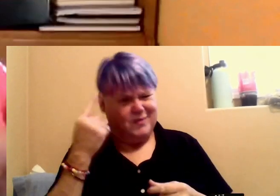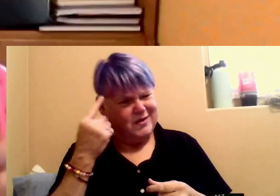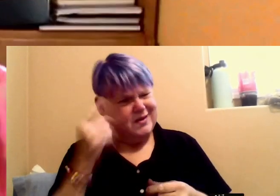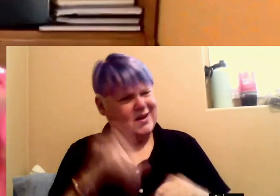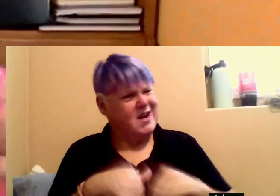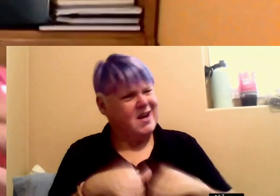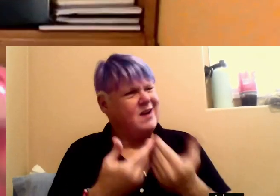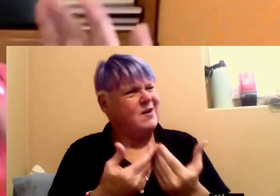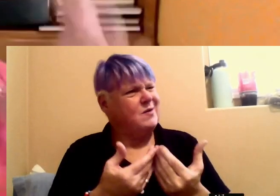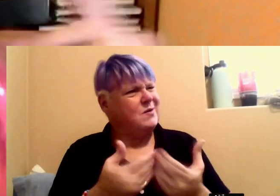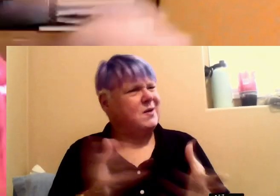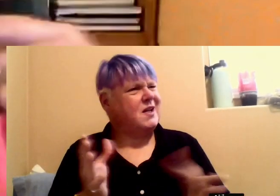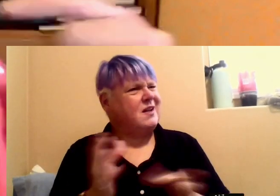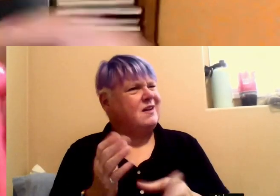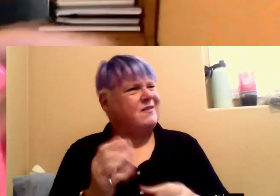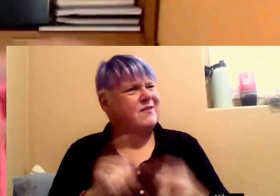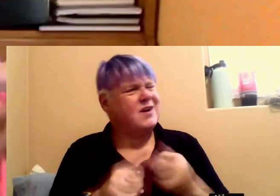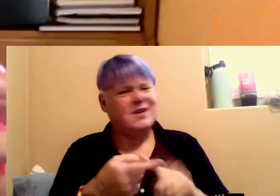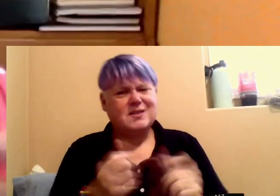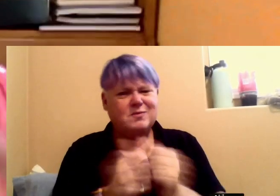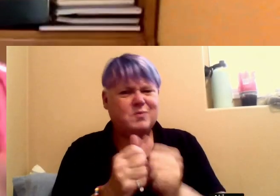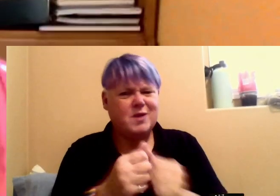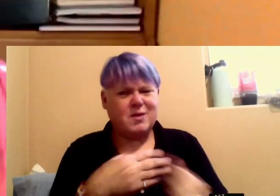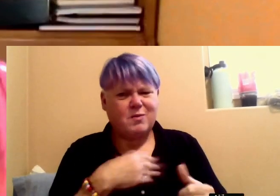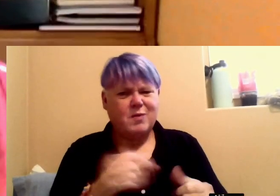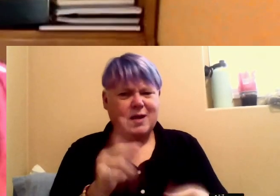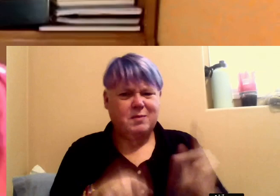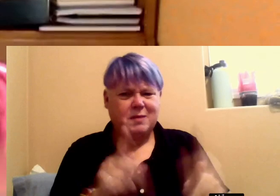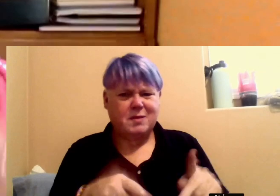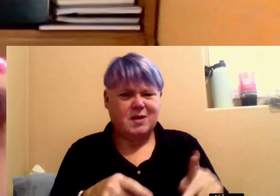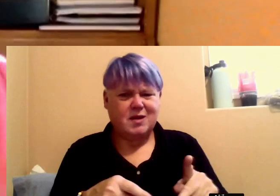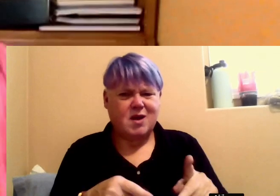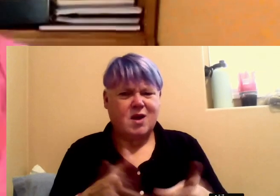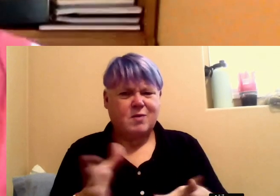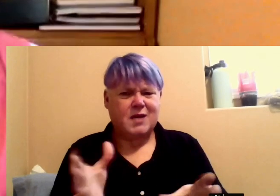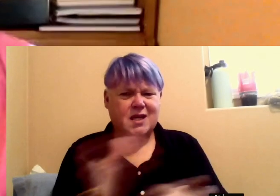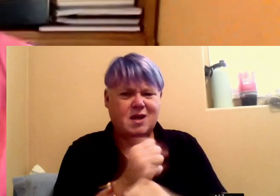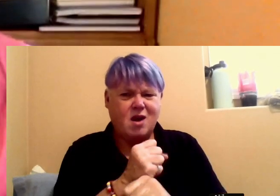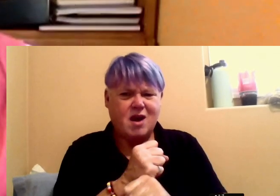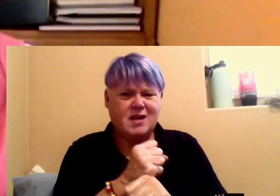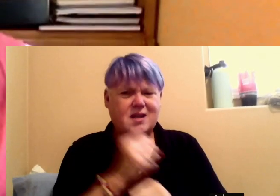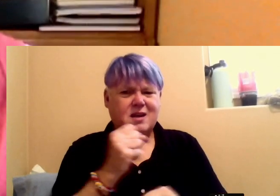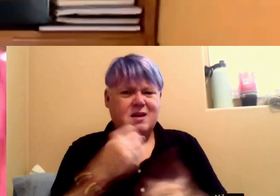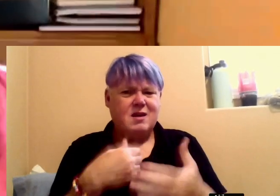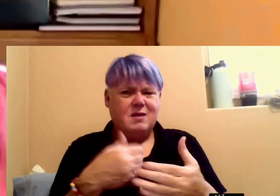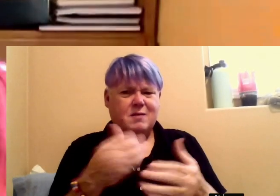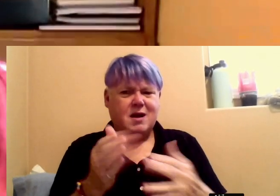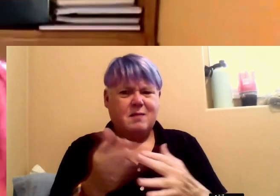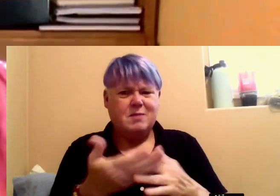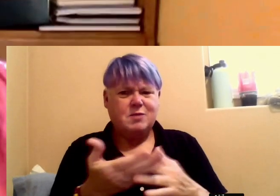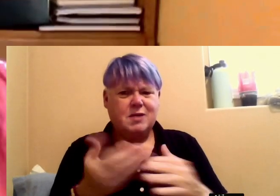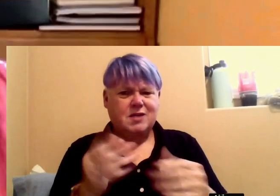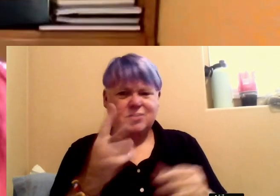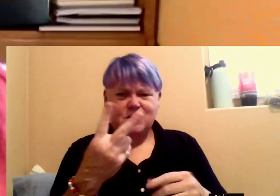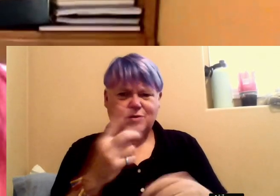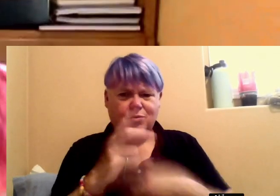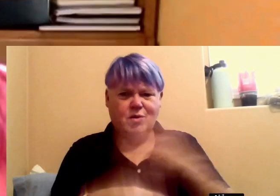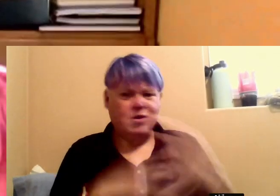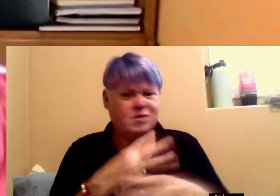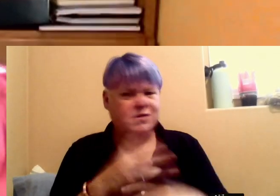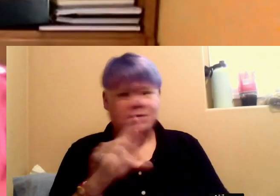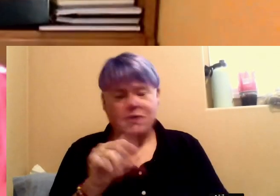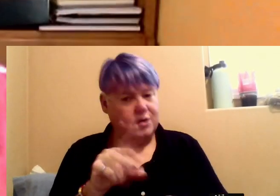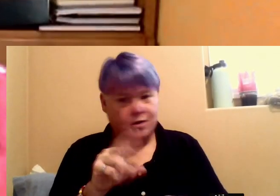white people, or, are we caught between two worlds? As one reviewer said, is it about people caught between two worlds? No, it's about people who